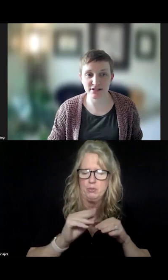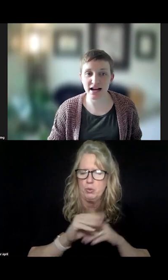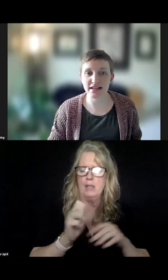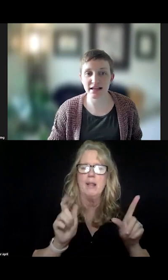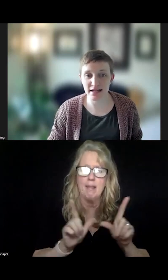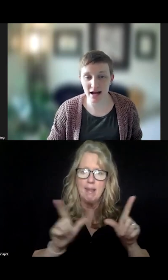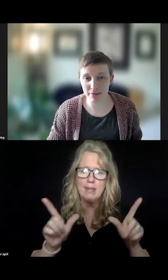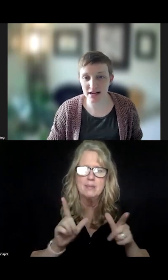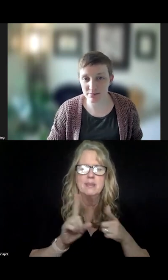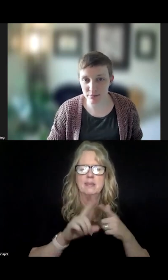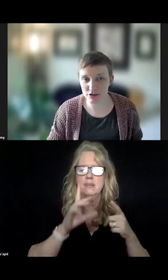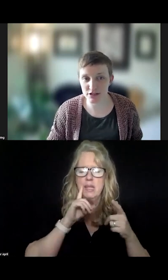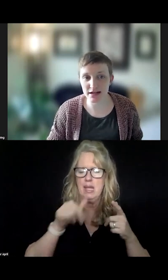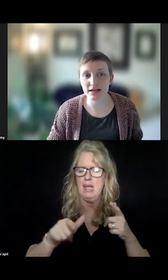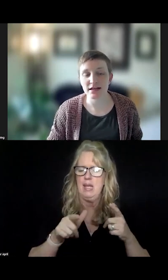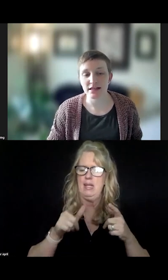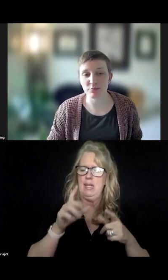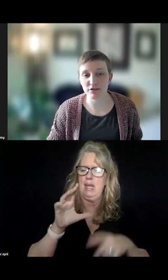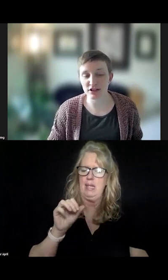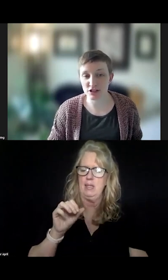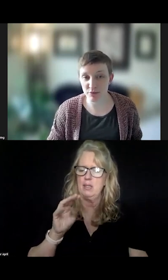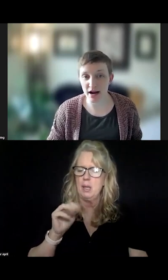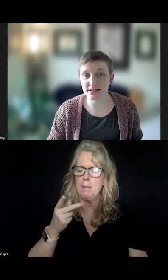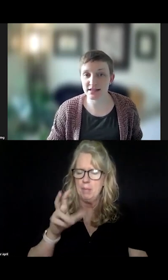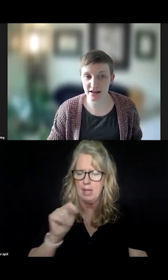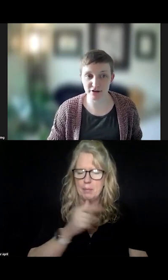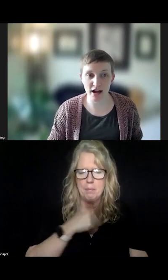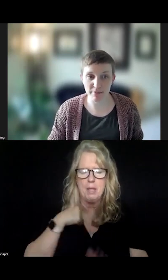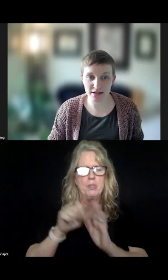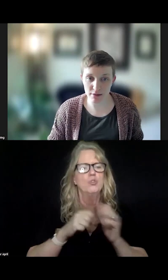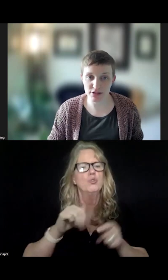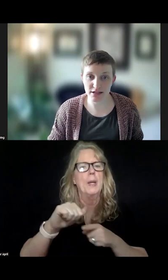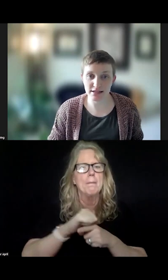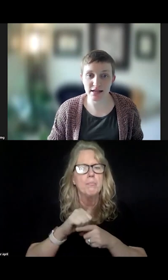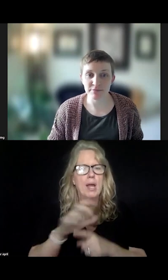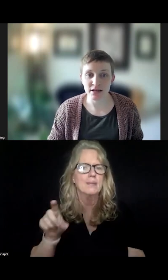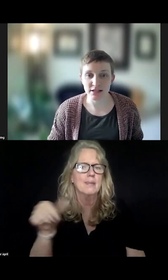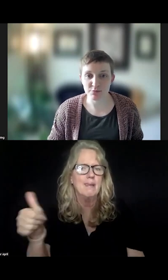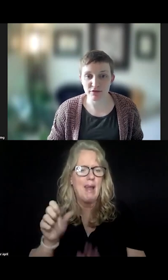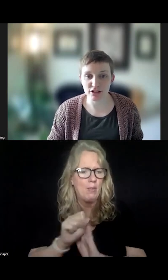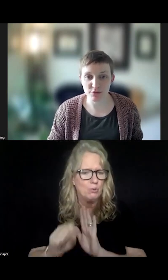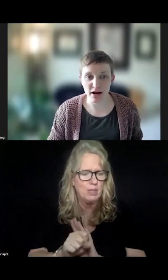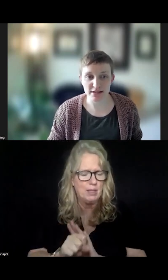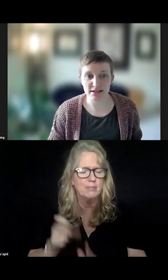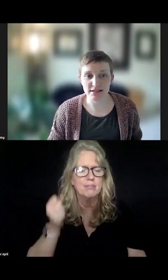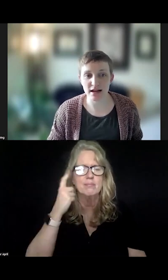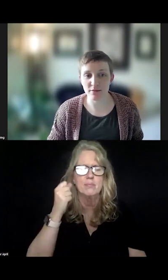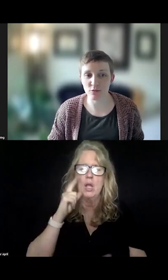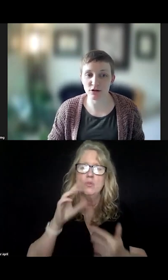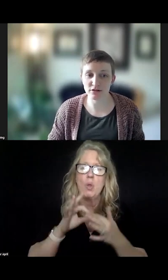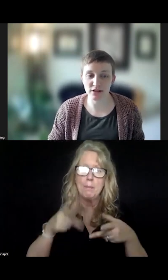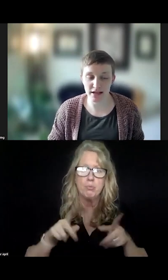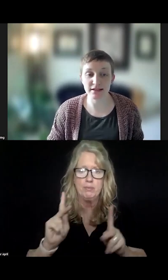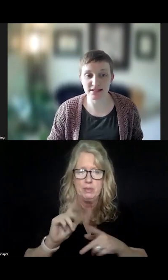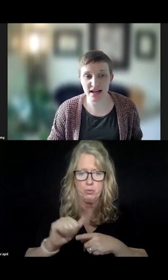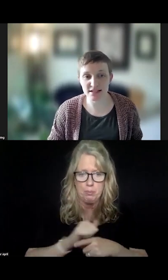and residing in a compact member state the privilege to practice in other compact member states. This privilege to practice